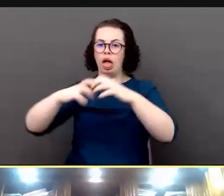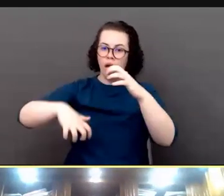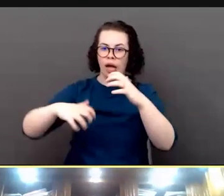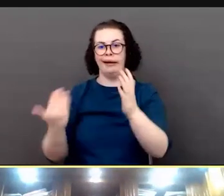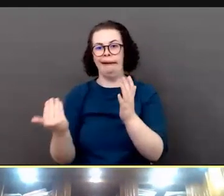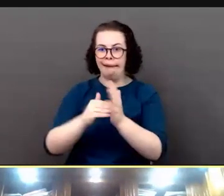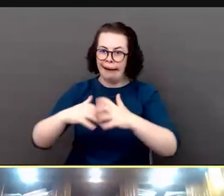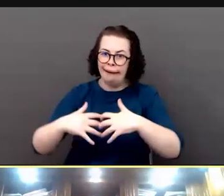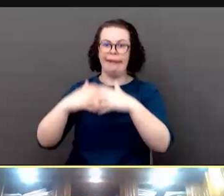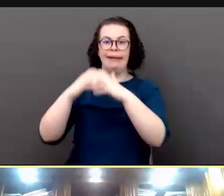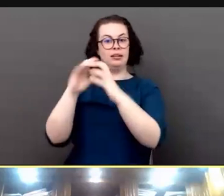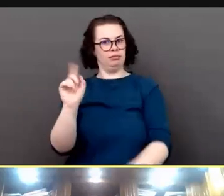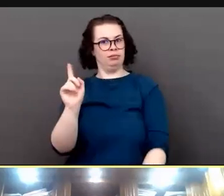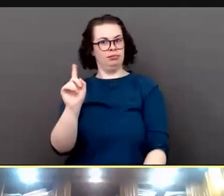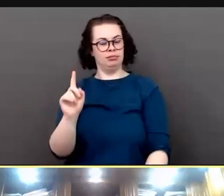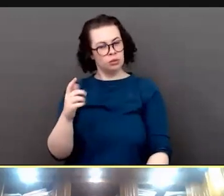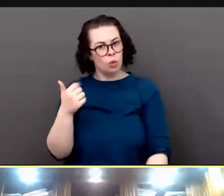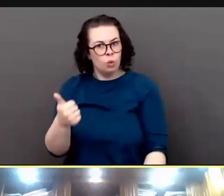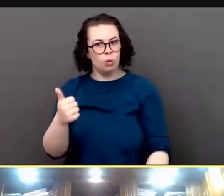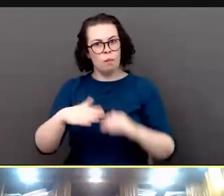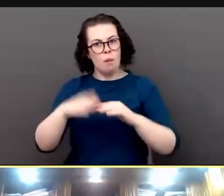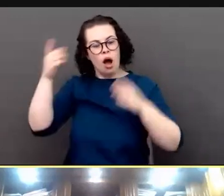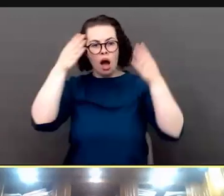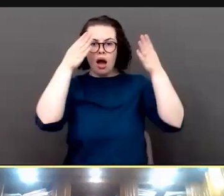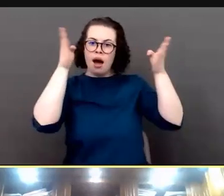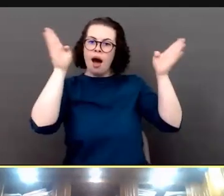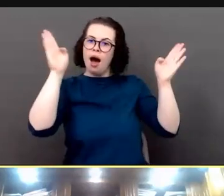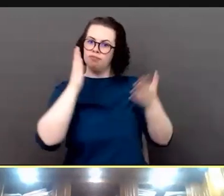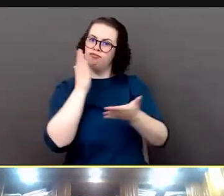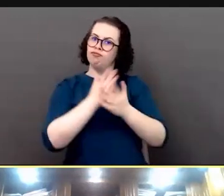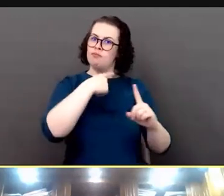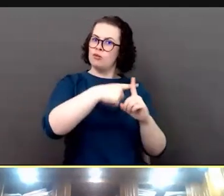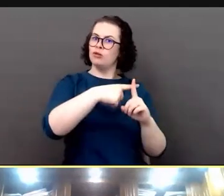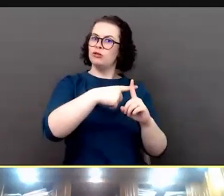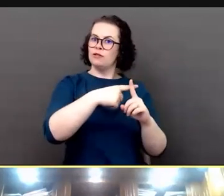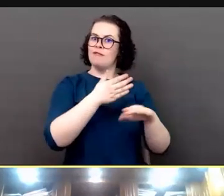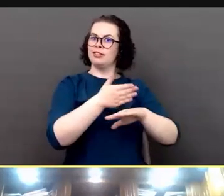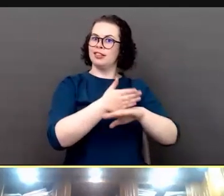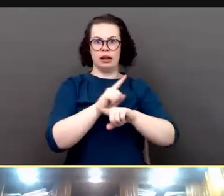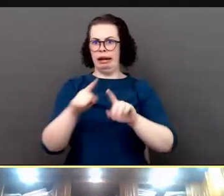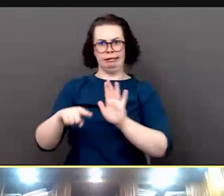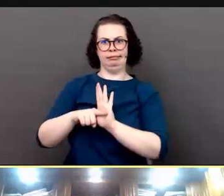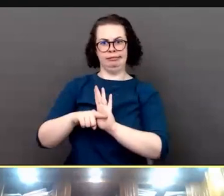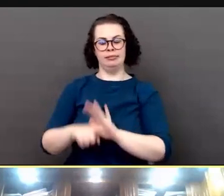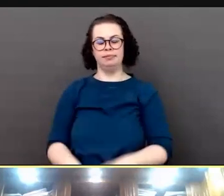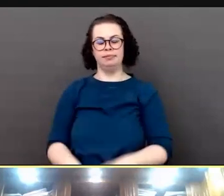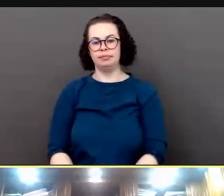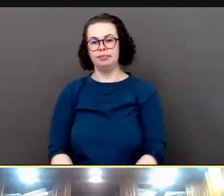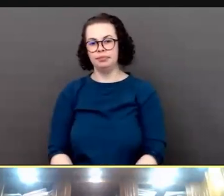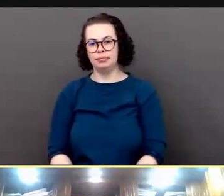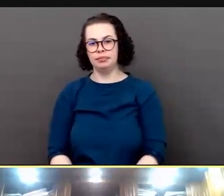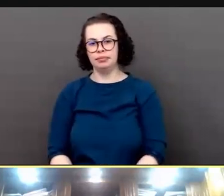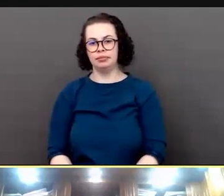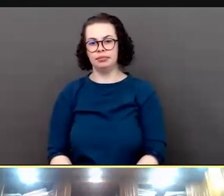renovation of buildings. Let me also say that we have been now reflecting accessibility in